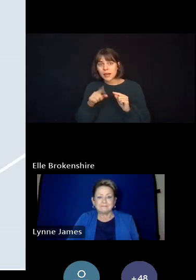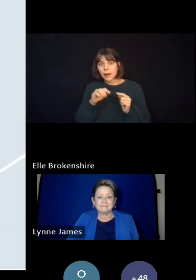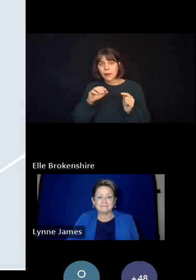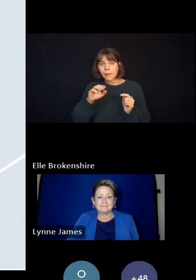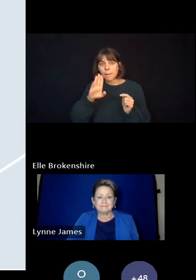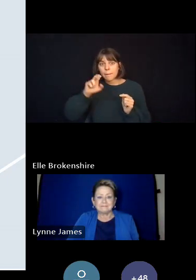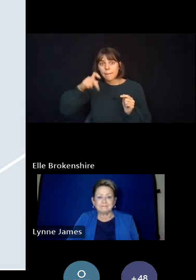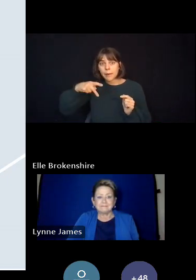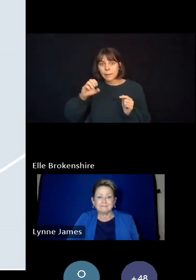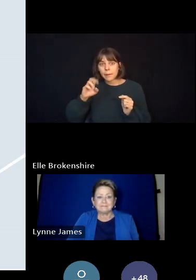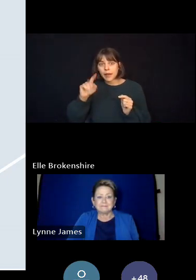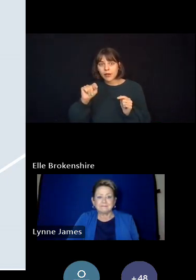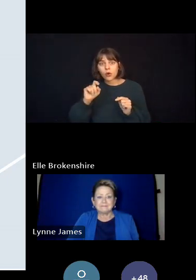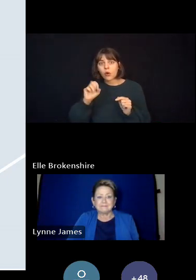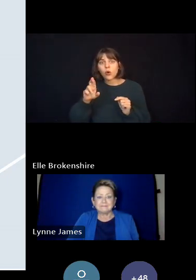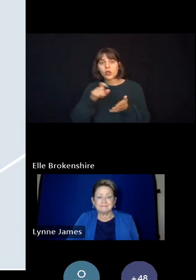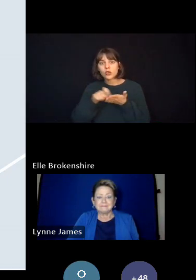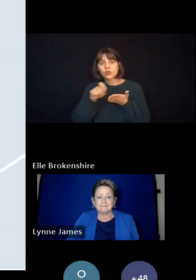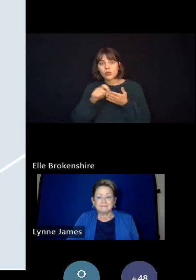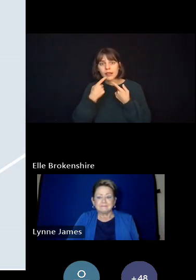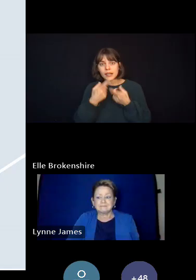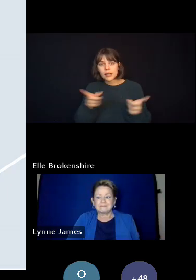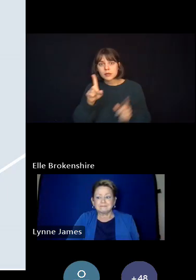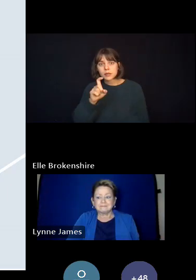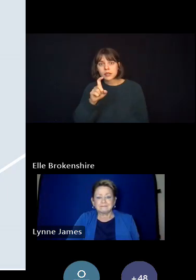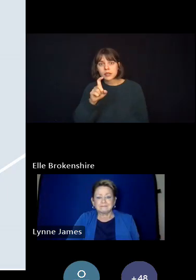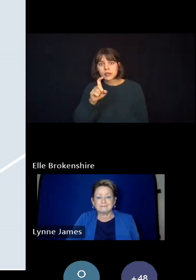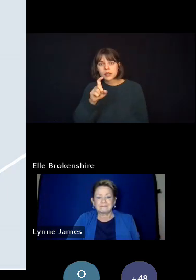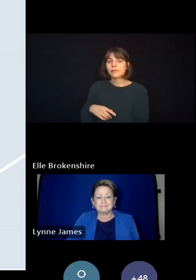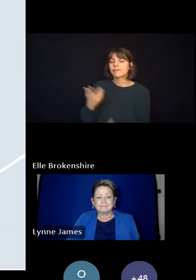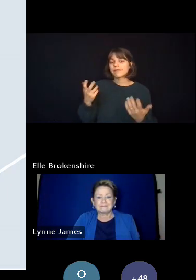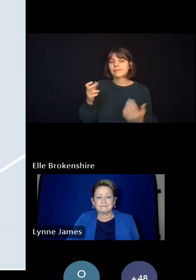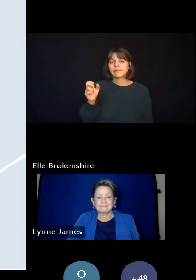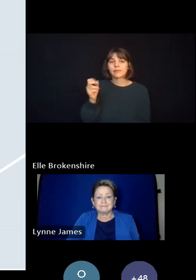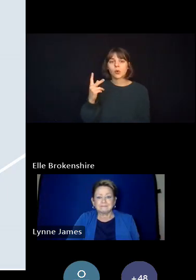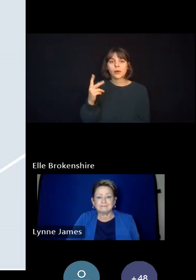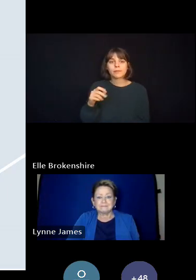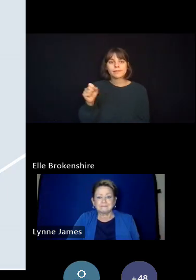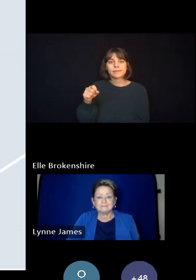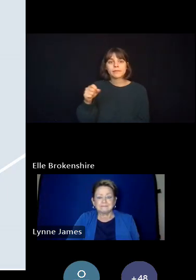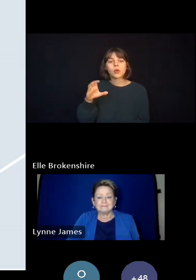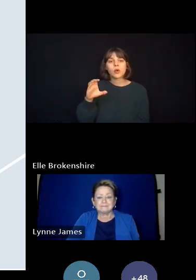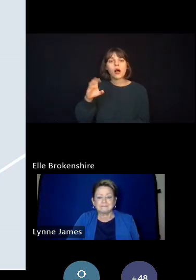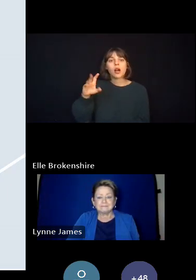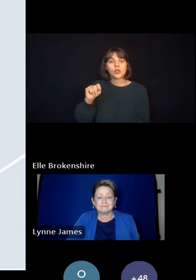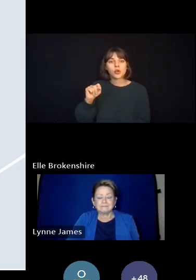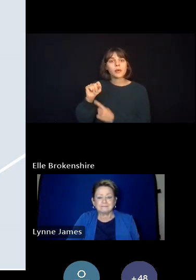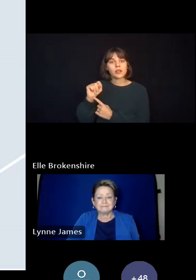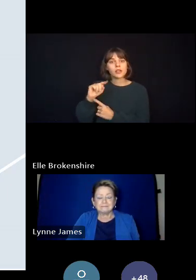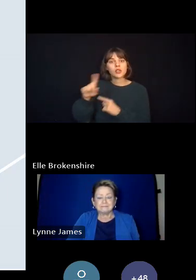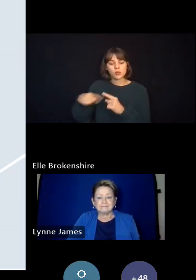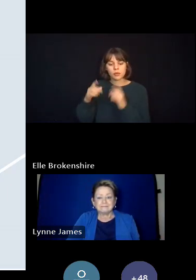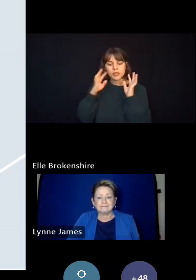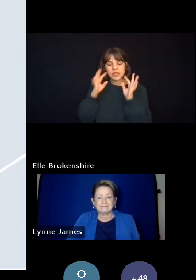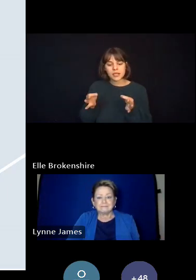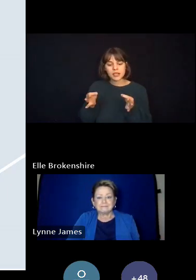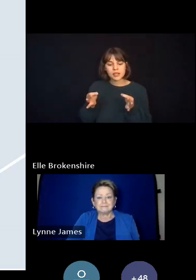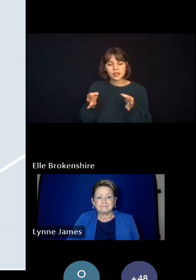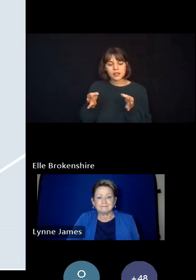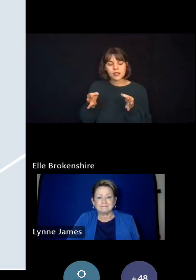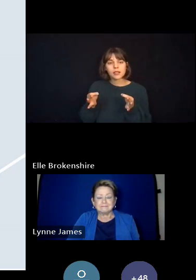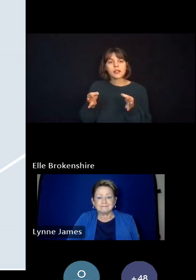something written and convey that out? Yeah. Okay. And so October was when we said, and so October is what we're